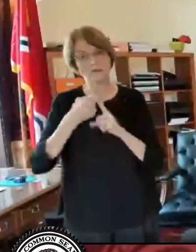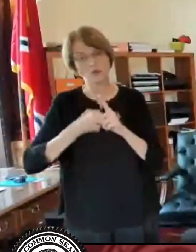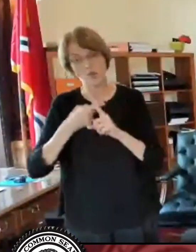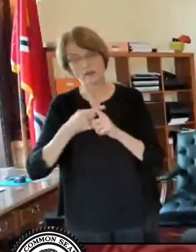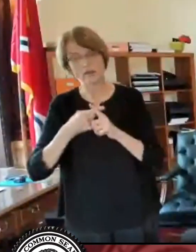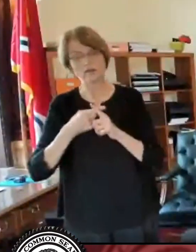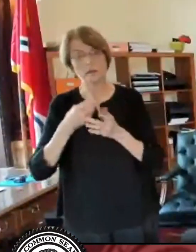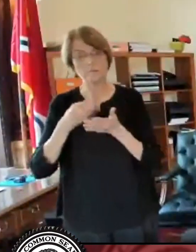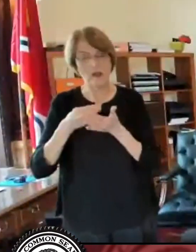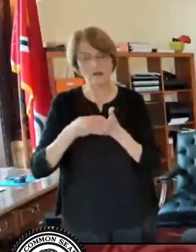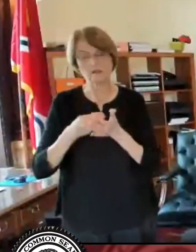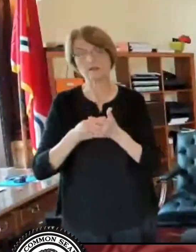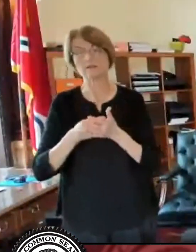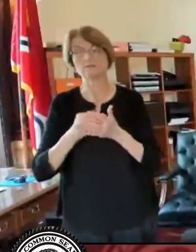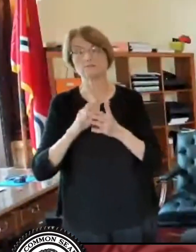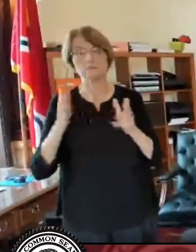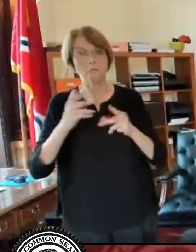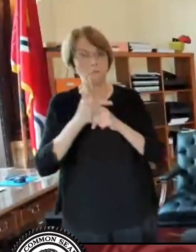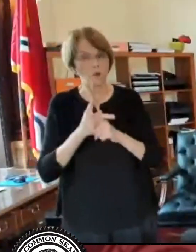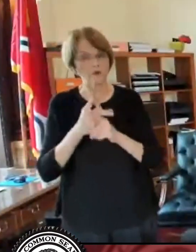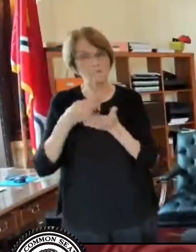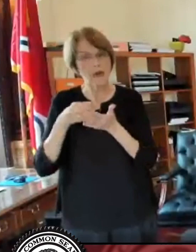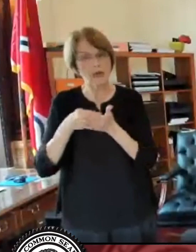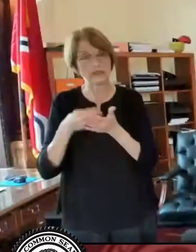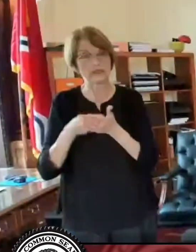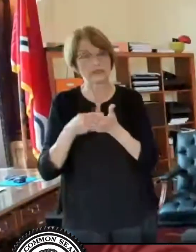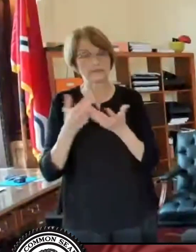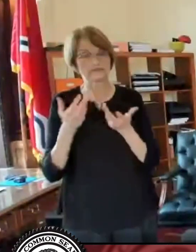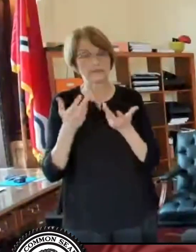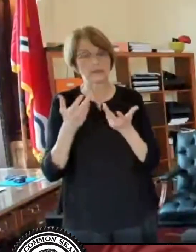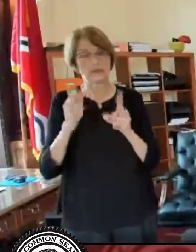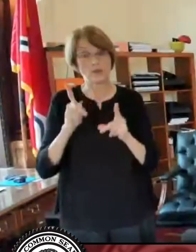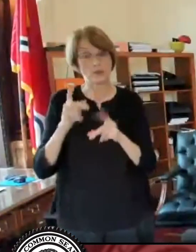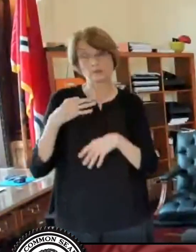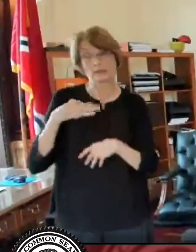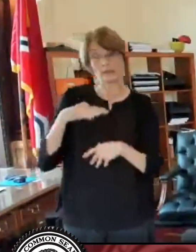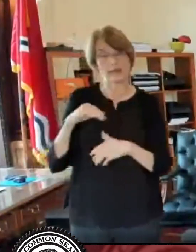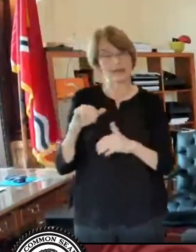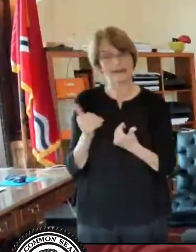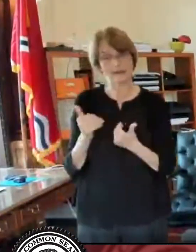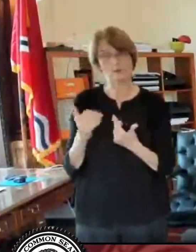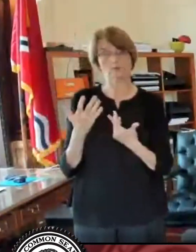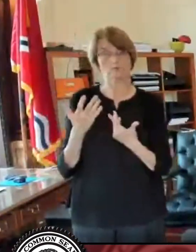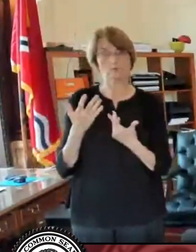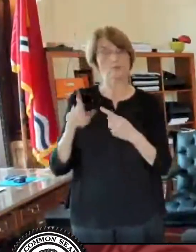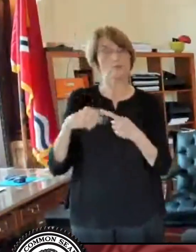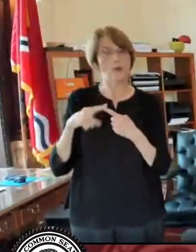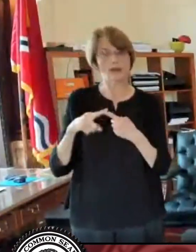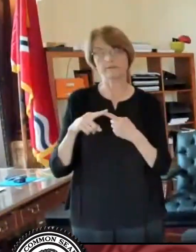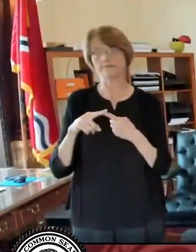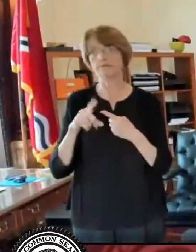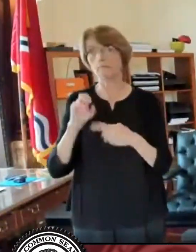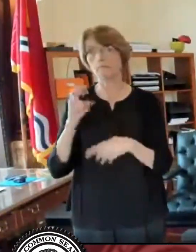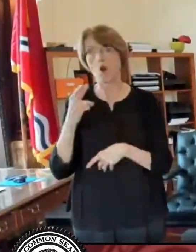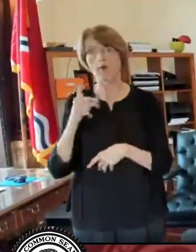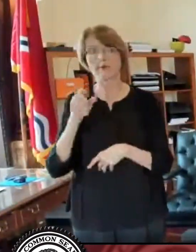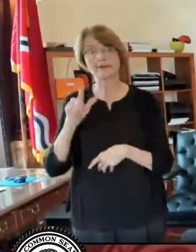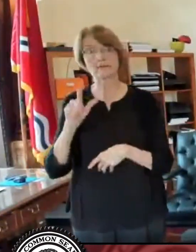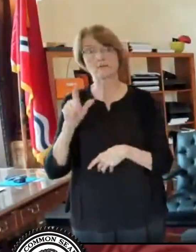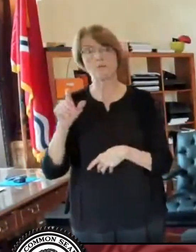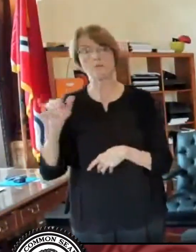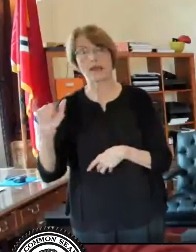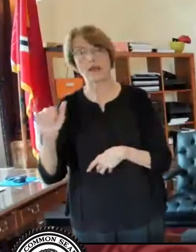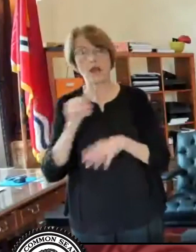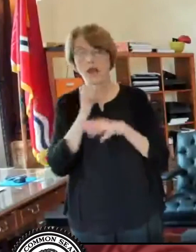assistance is eligible. You're eligible for the months March, April, May, nothing before March because